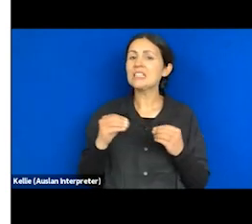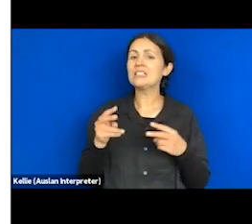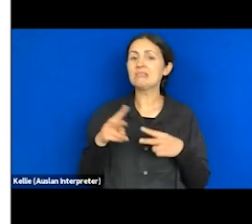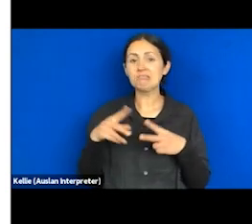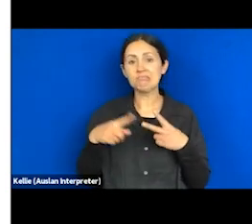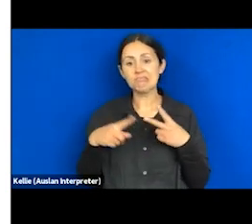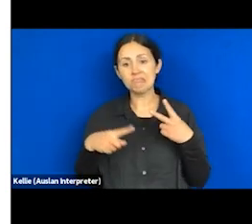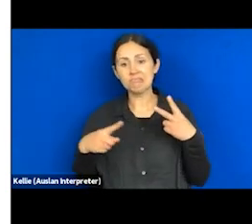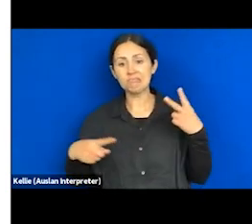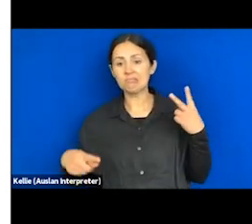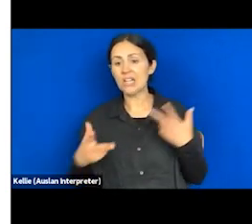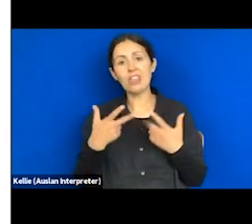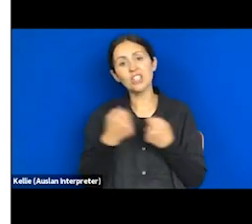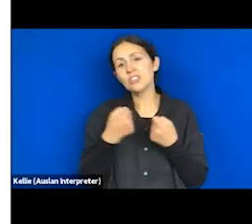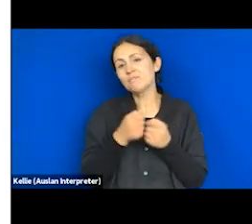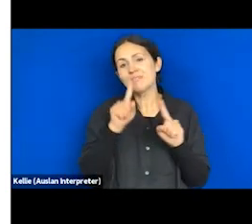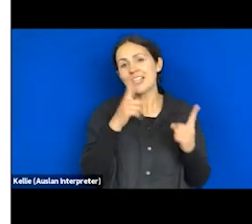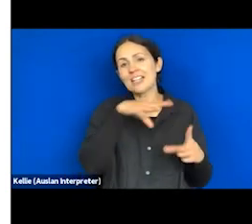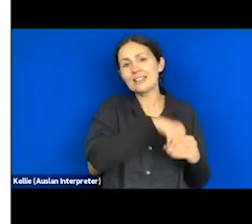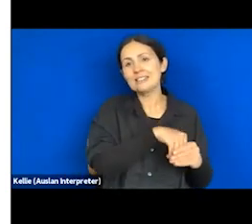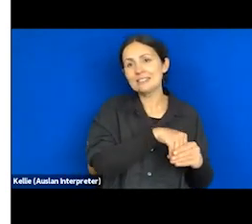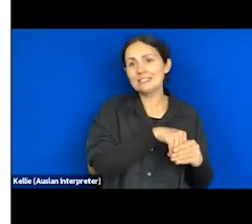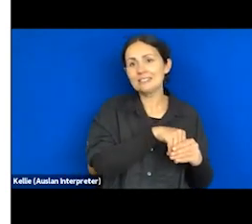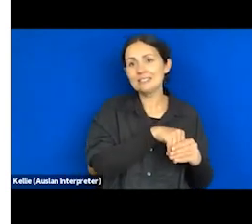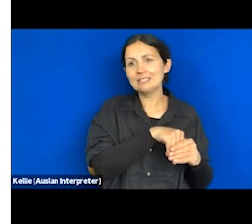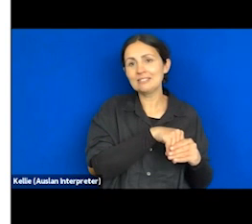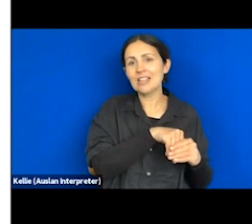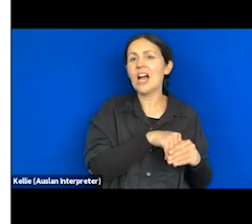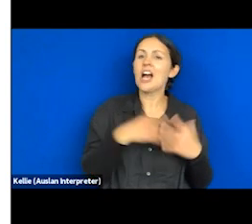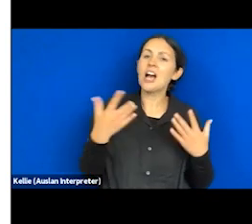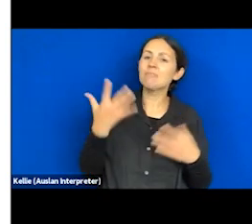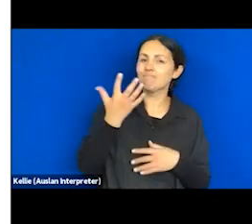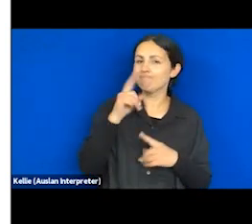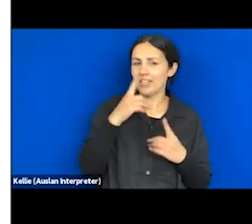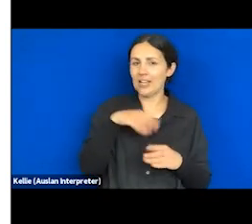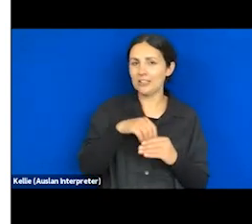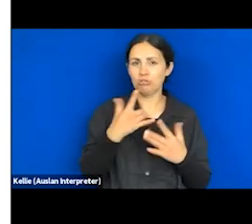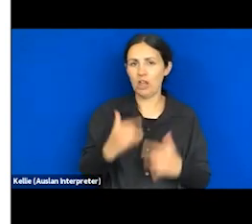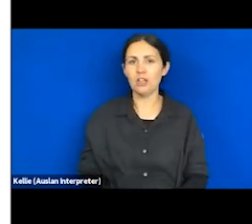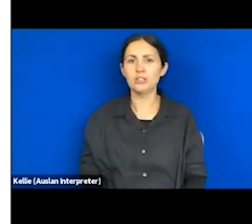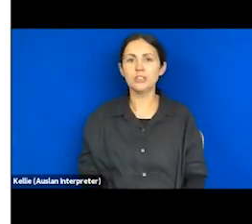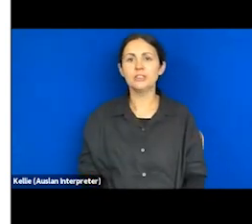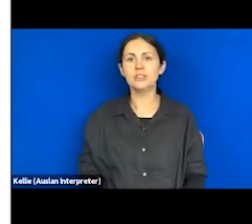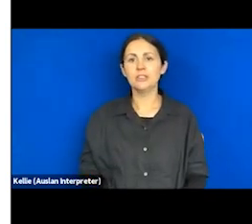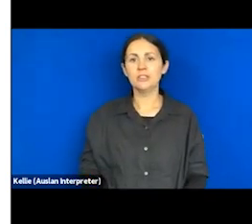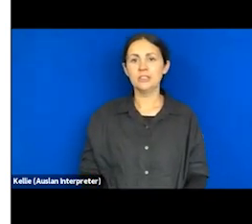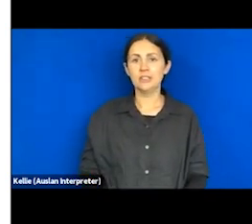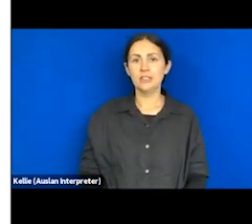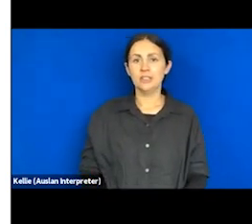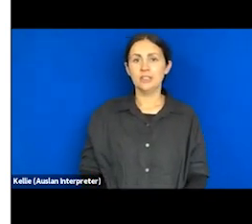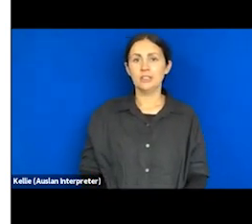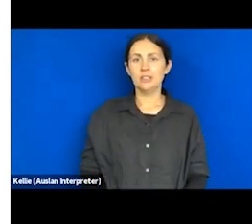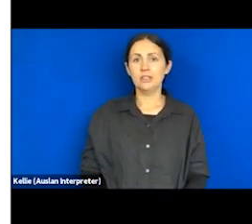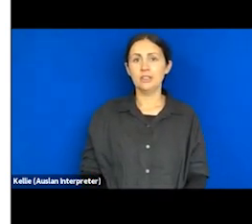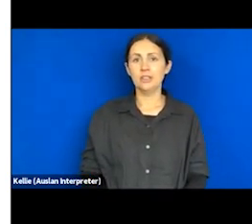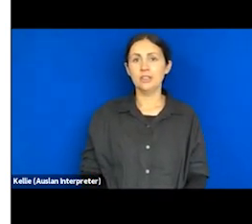as methamphetamine use not being recent enough to meet our inclusion criteria. Importantly, out of everybody we pre-screened